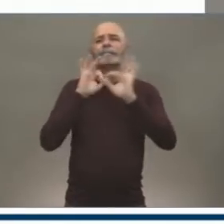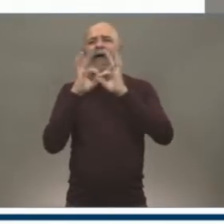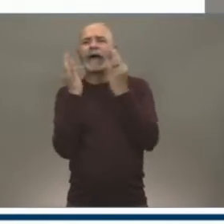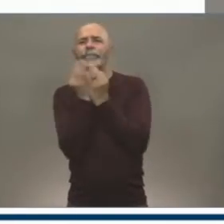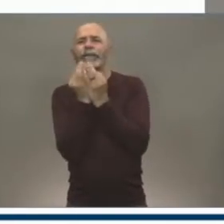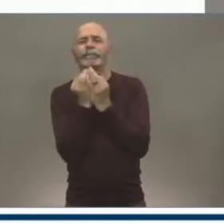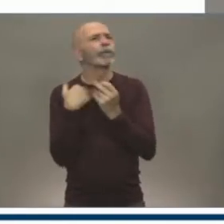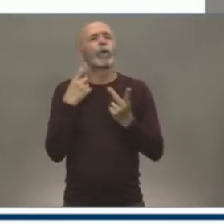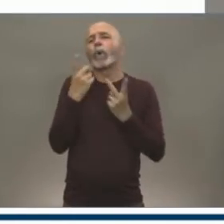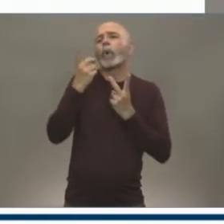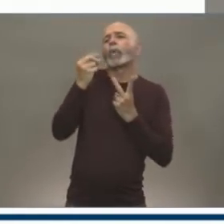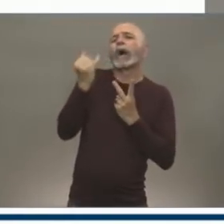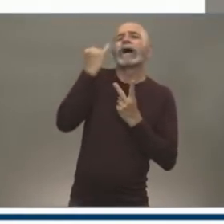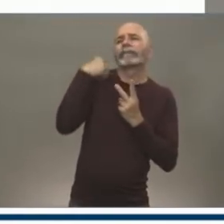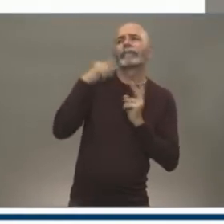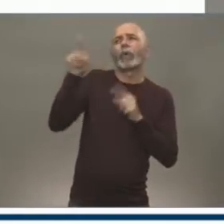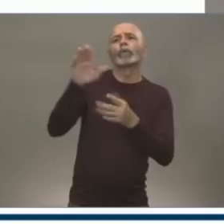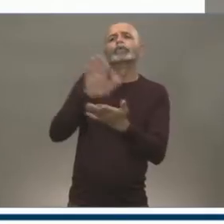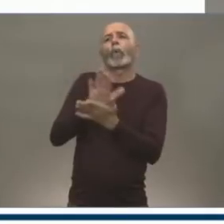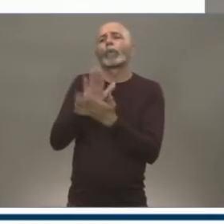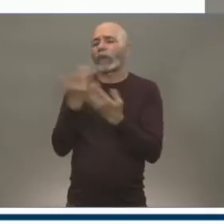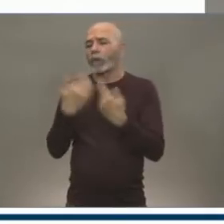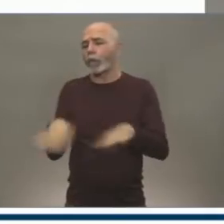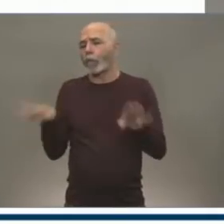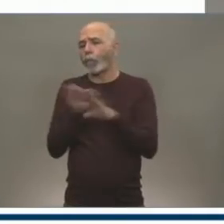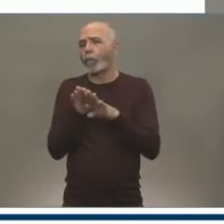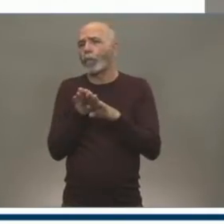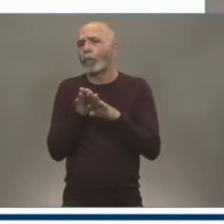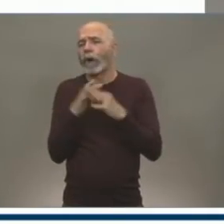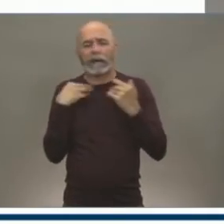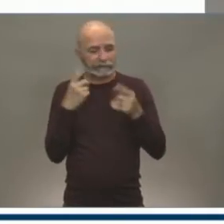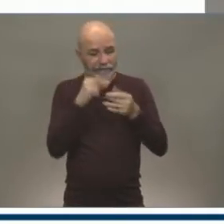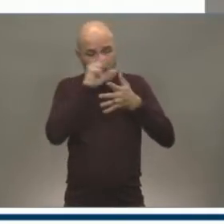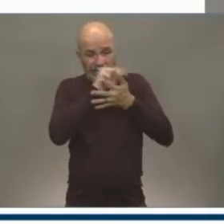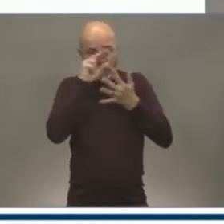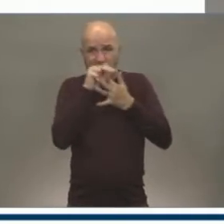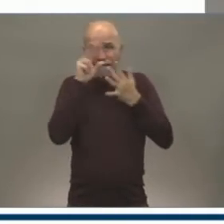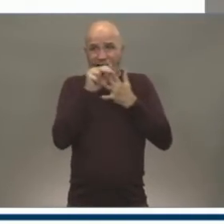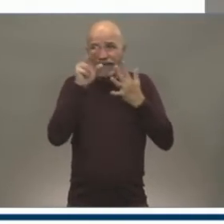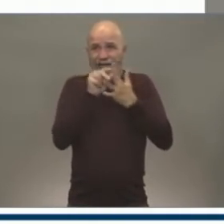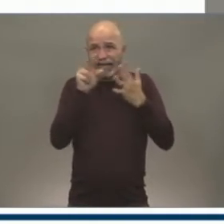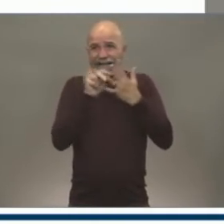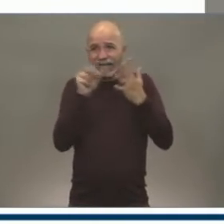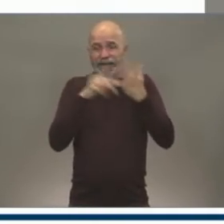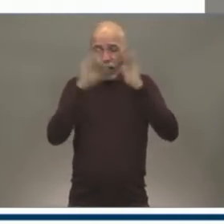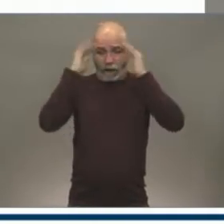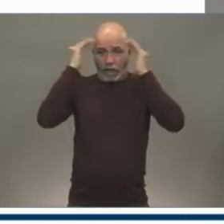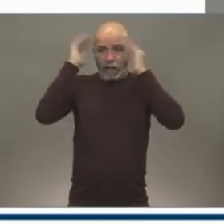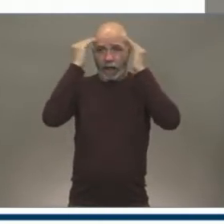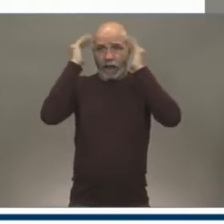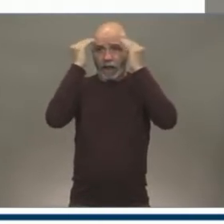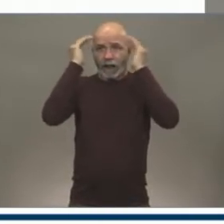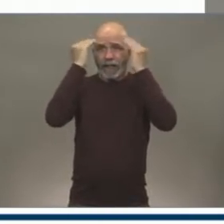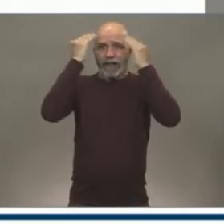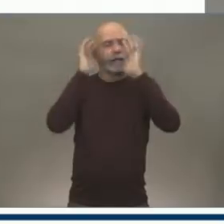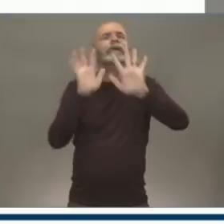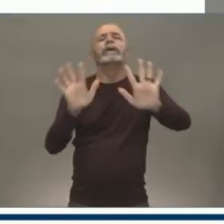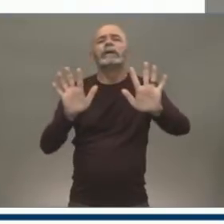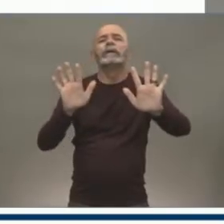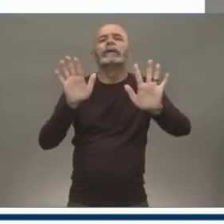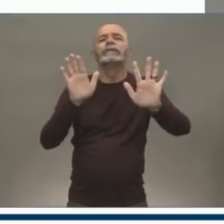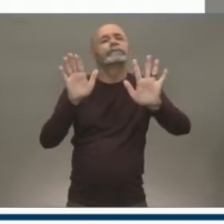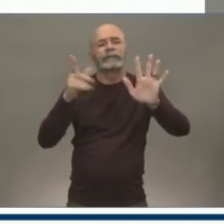are closed? So rather than worrying about those, I encourage people to also develop a plan, because we know from